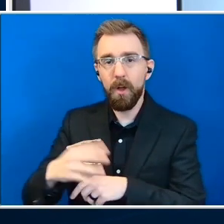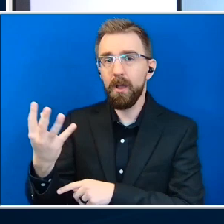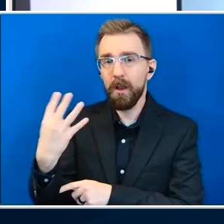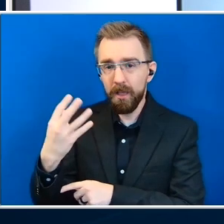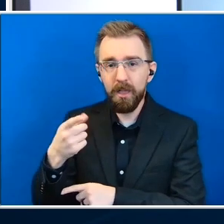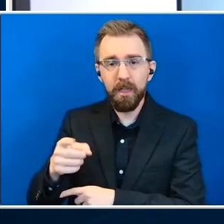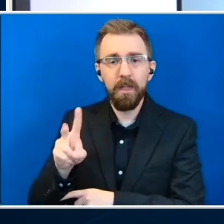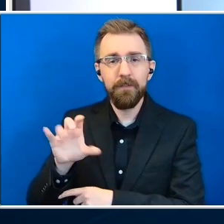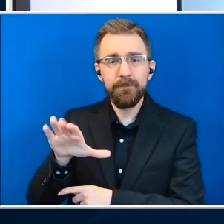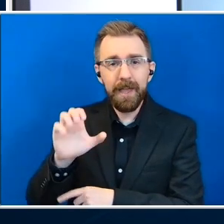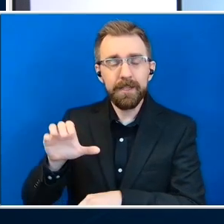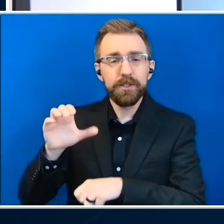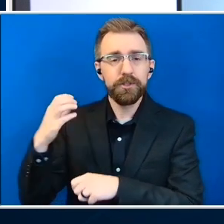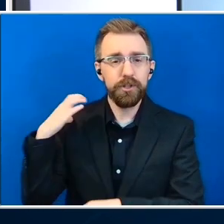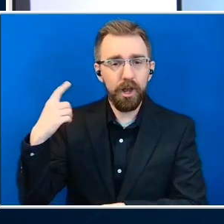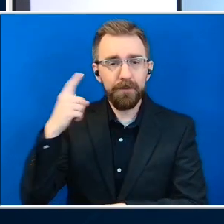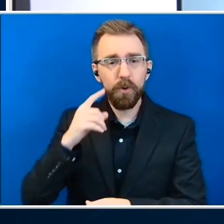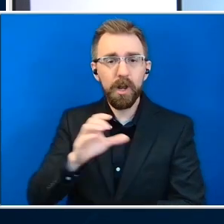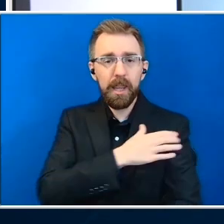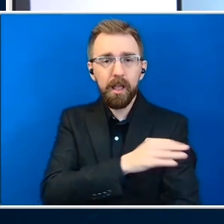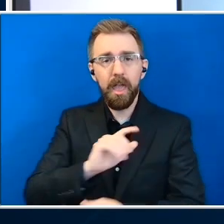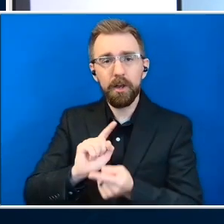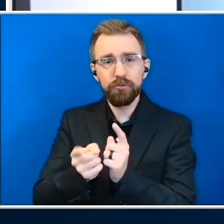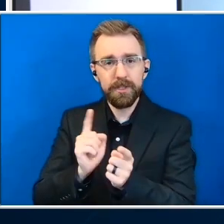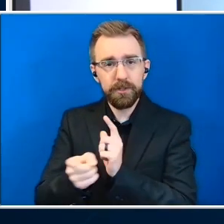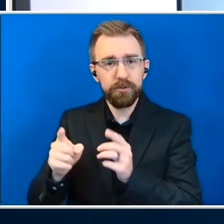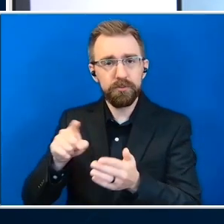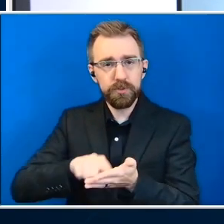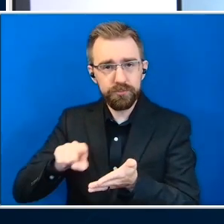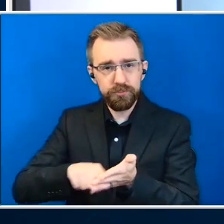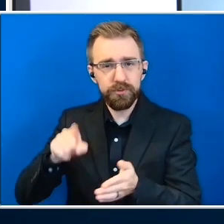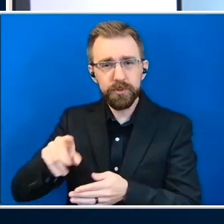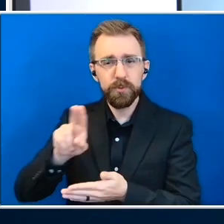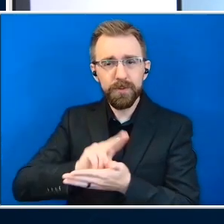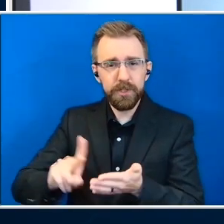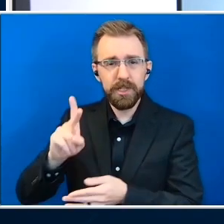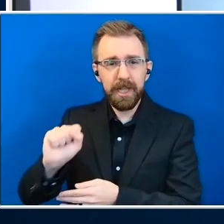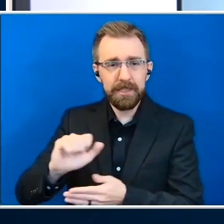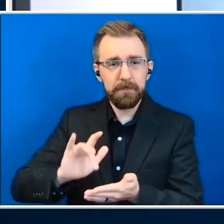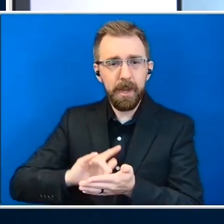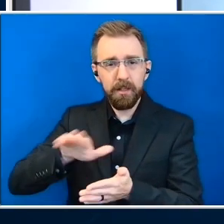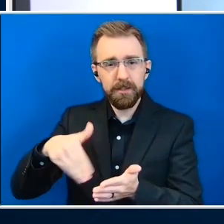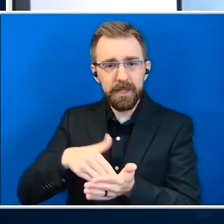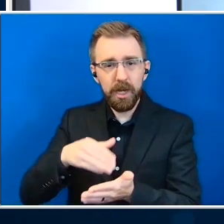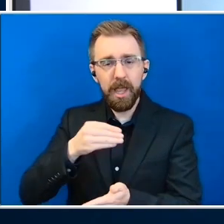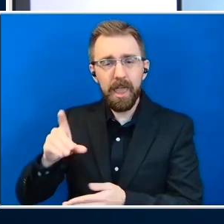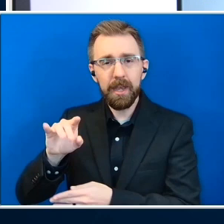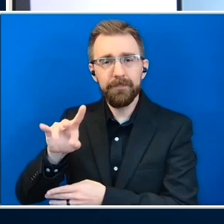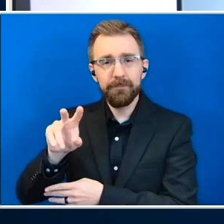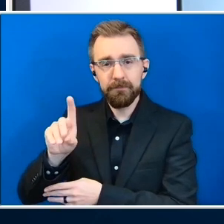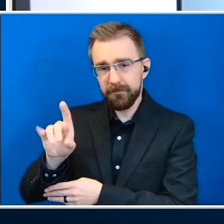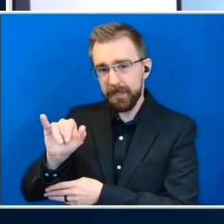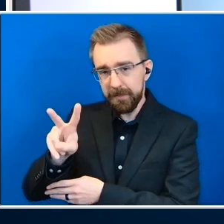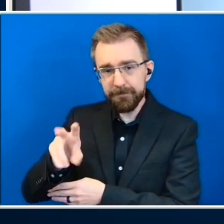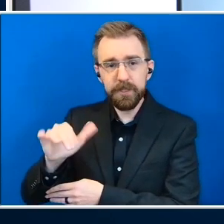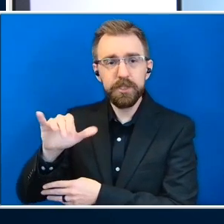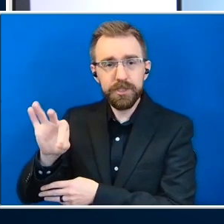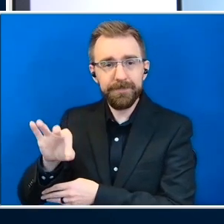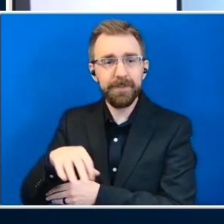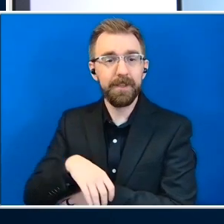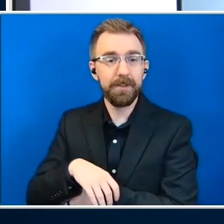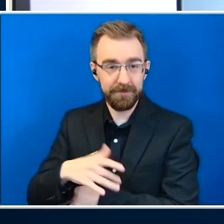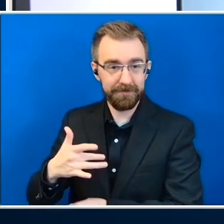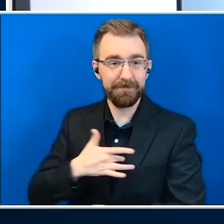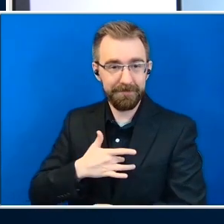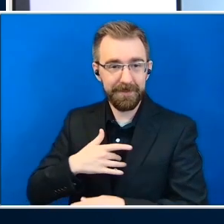and Translational Research at the University of Kansas Medical Center and Division Chief of Pulmonary Critical Care and Sleep Medicine, and one of my many bosses, and